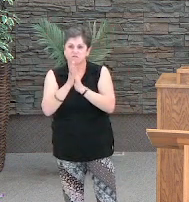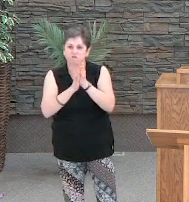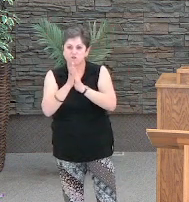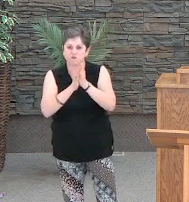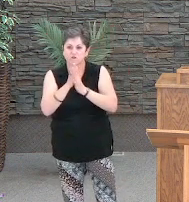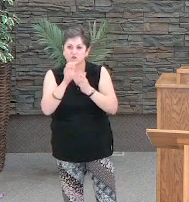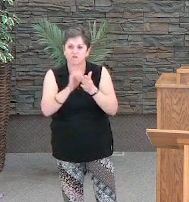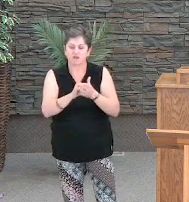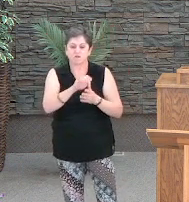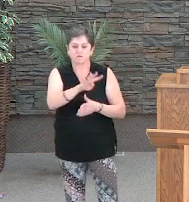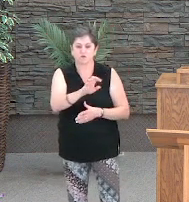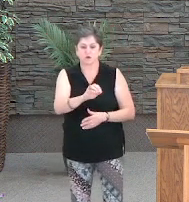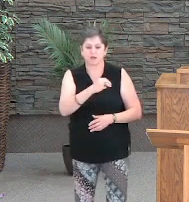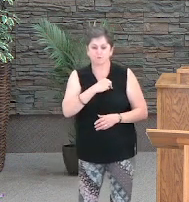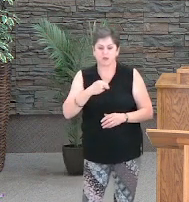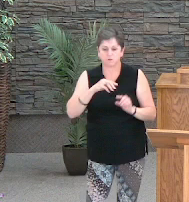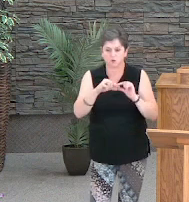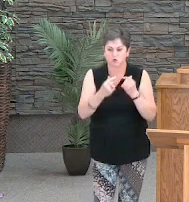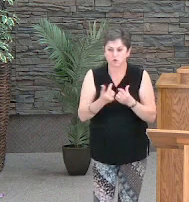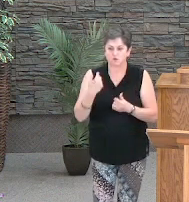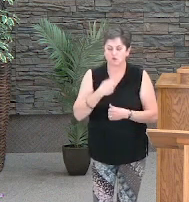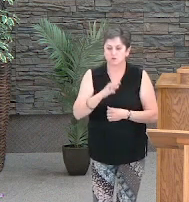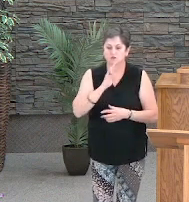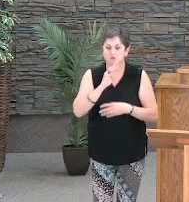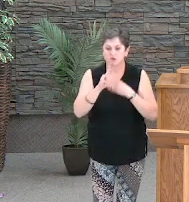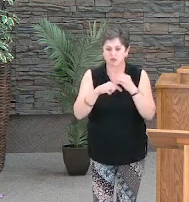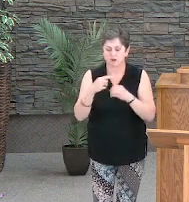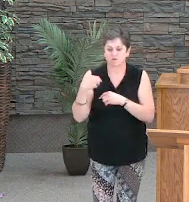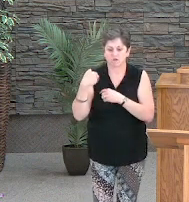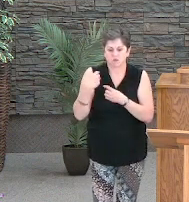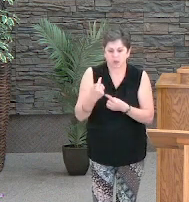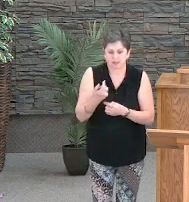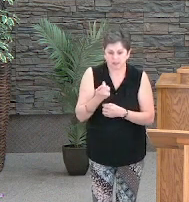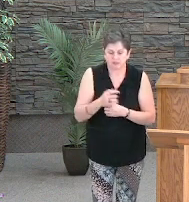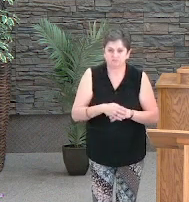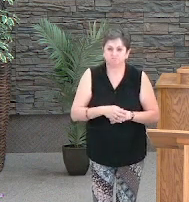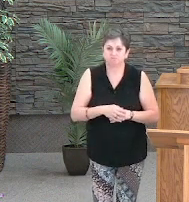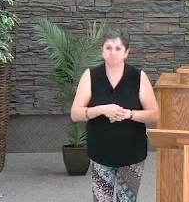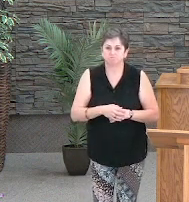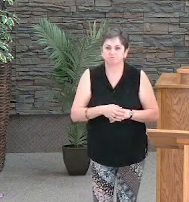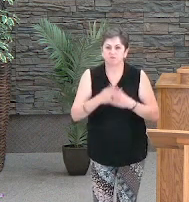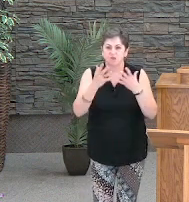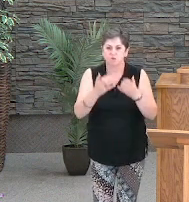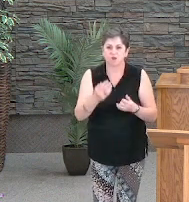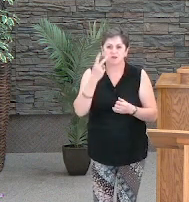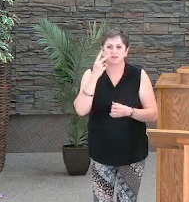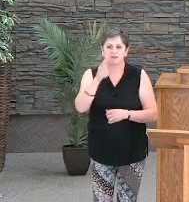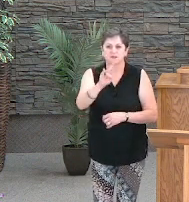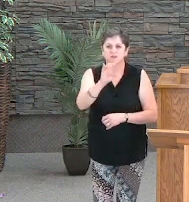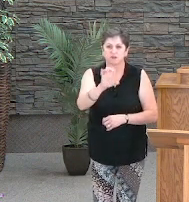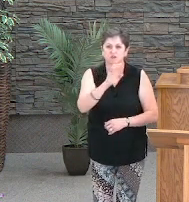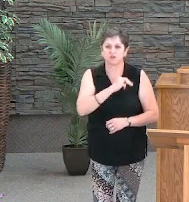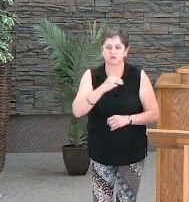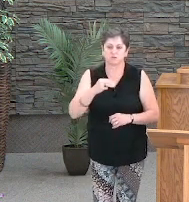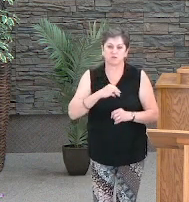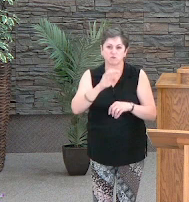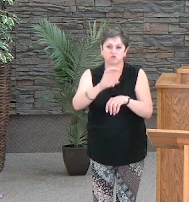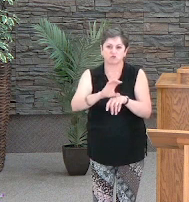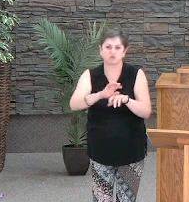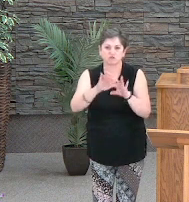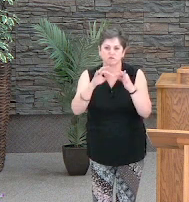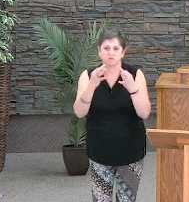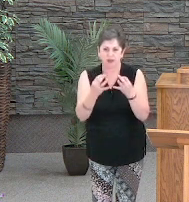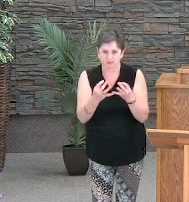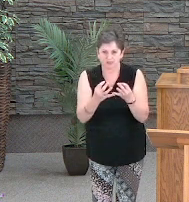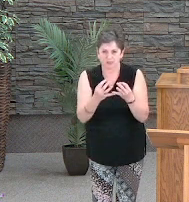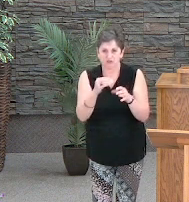of that 40-member group that we've been talking about for the last little bit. They wanted to see a 700-member congregation